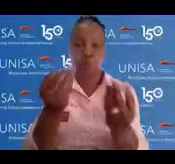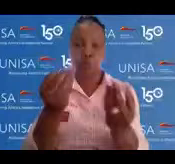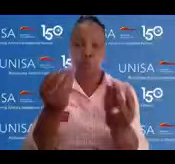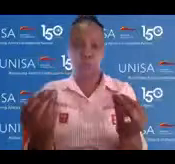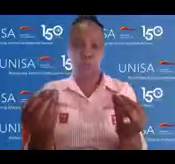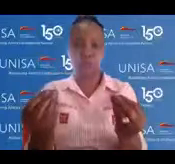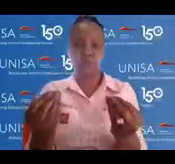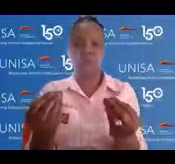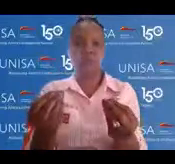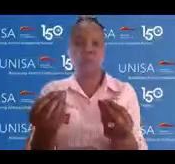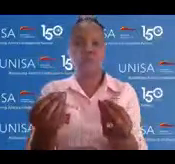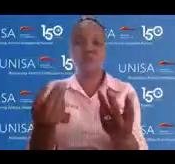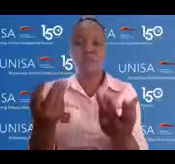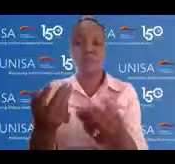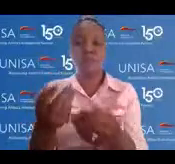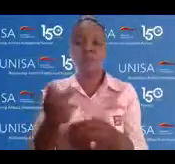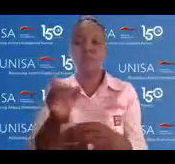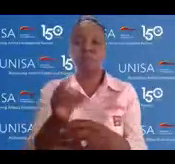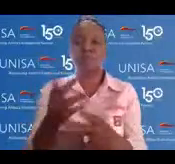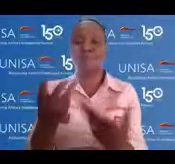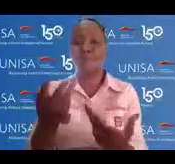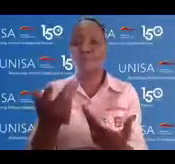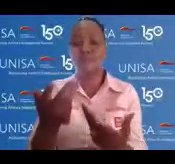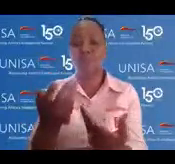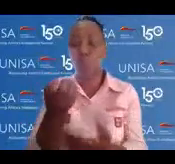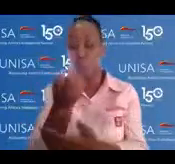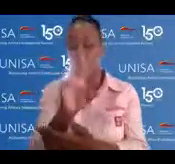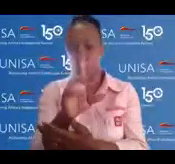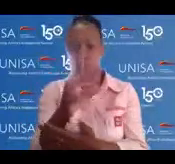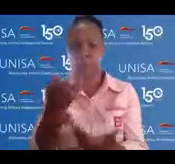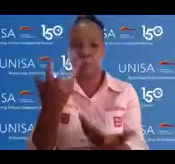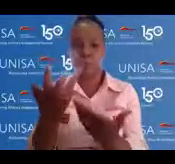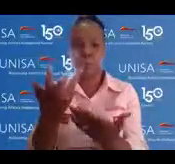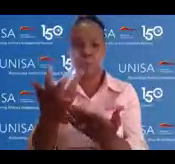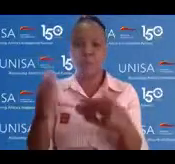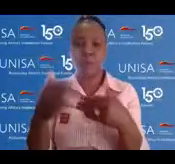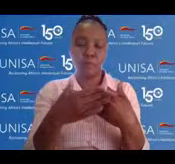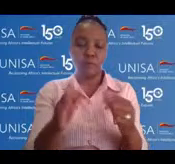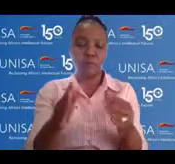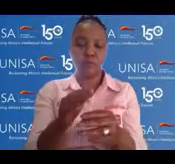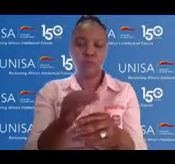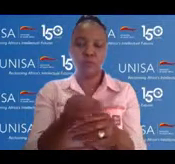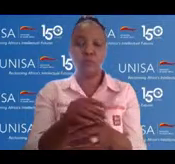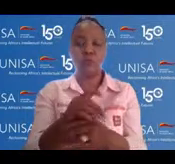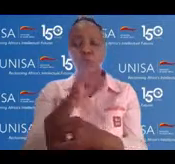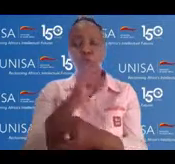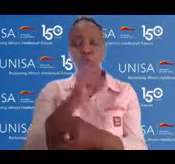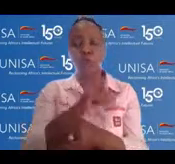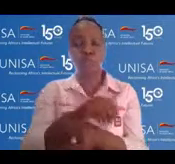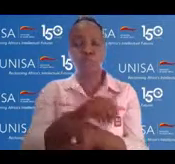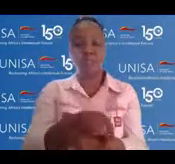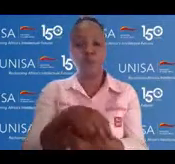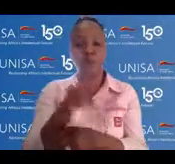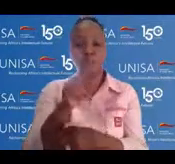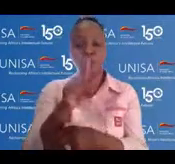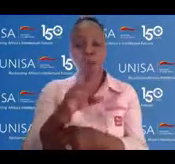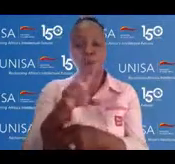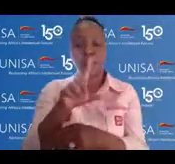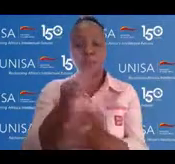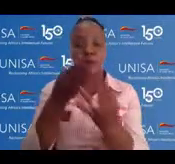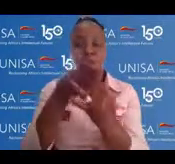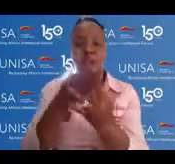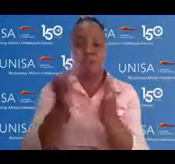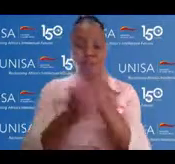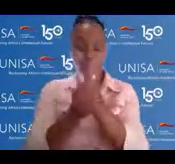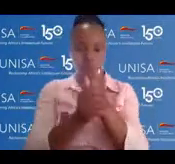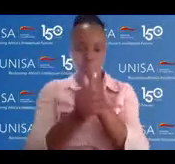code and or open it using the URL to access the site. I'm